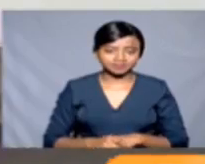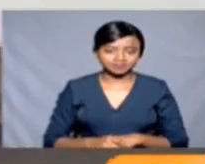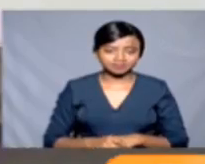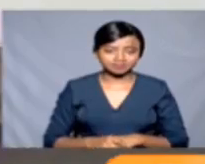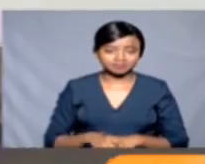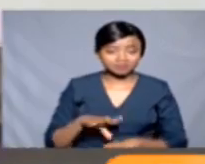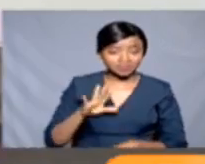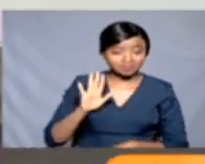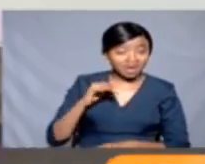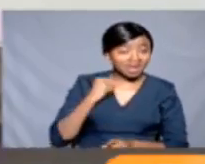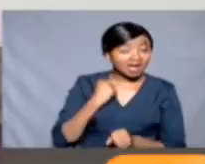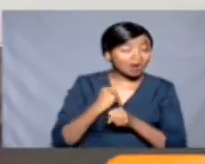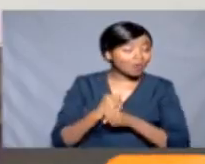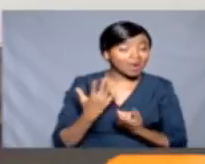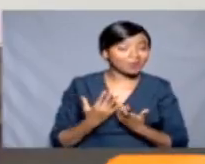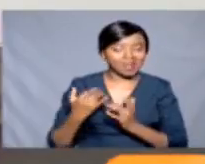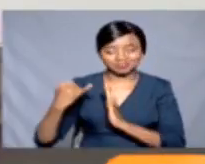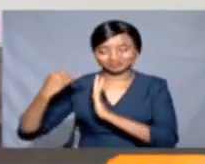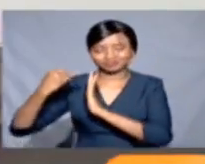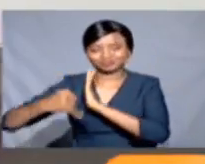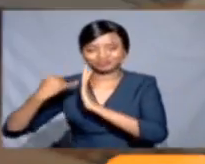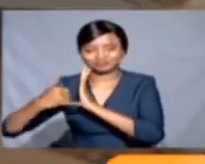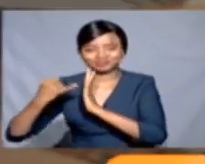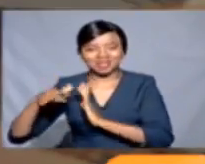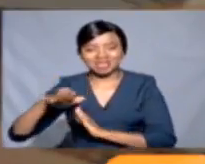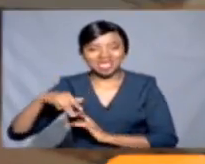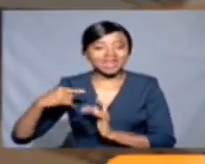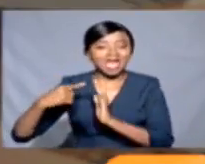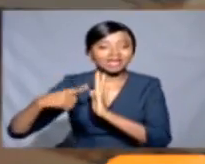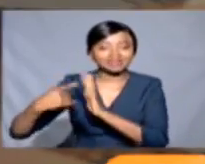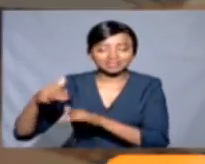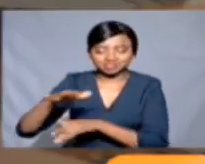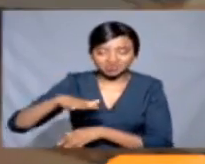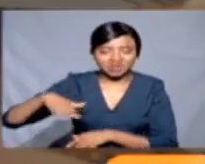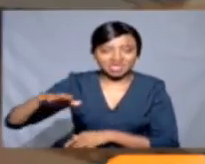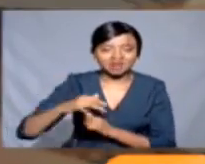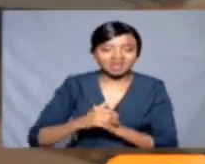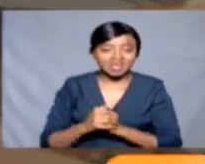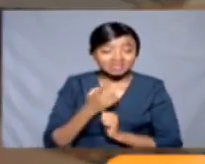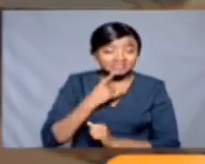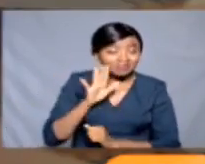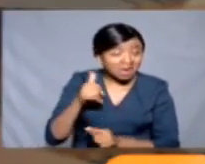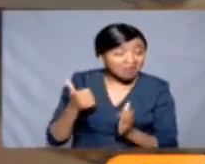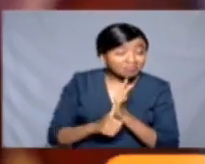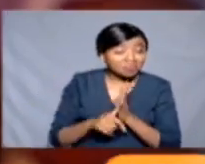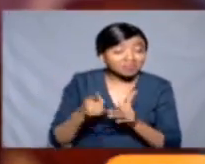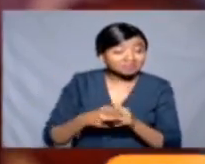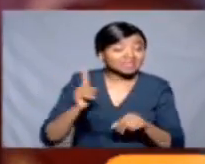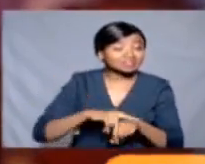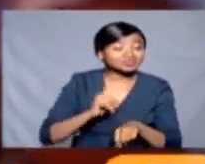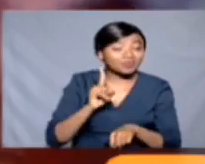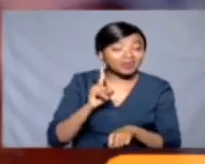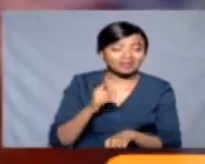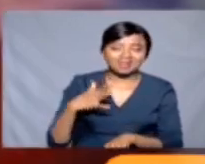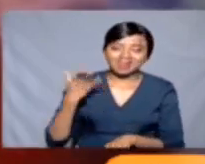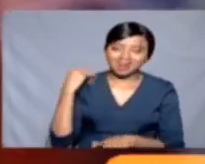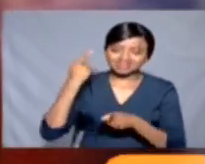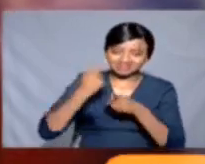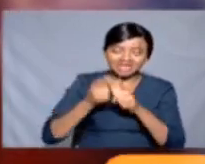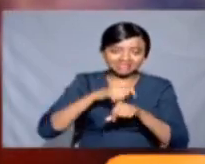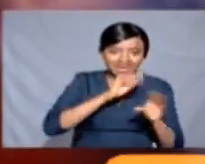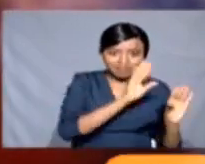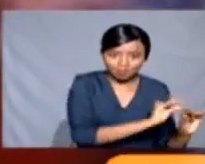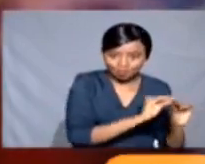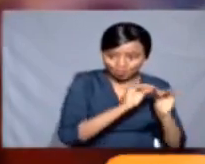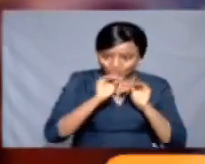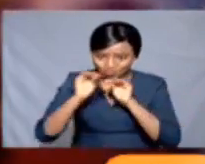She works in one of the factories in the industrial area. She says her problem started a year ago after having moved from